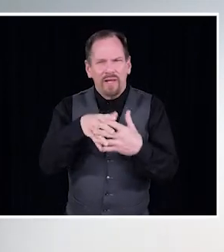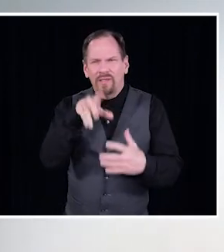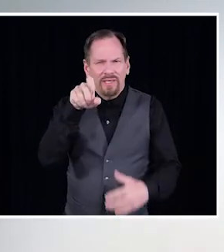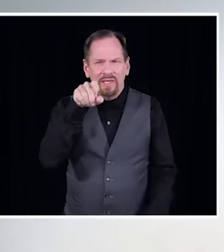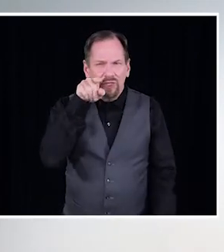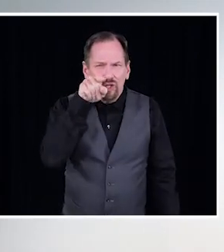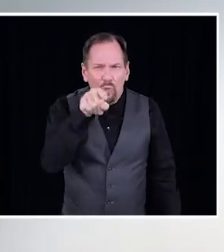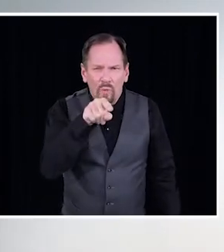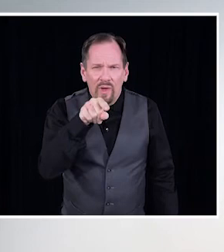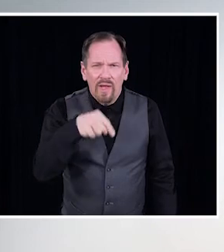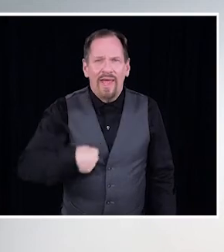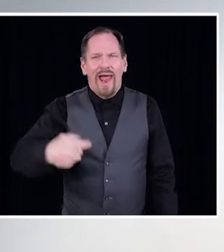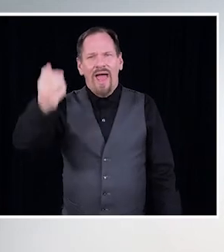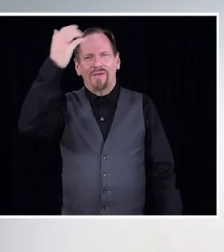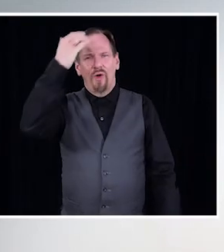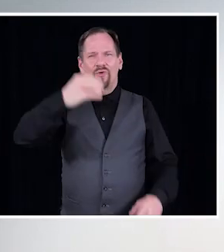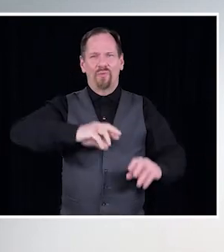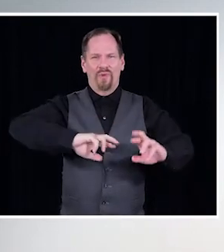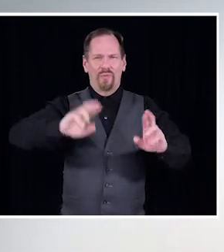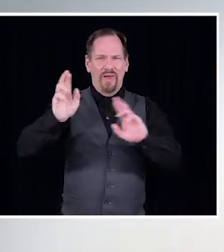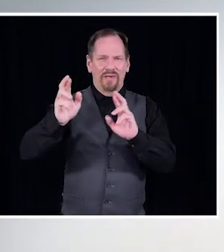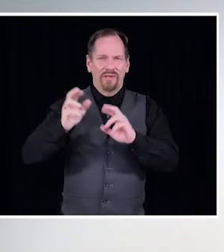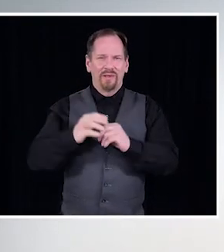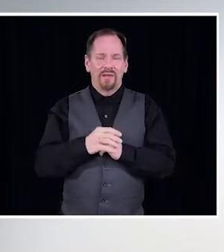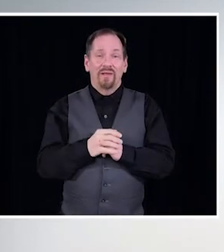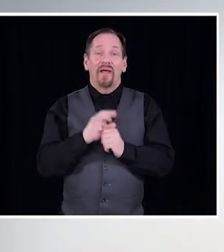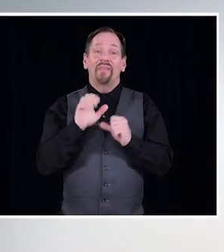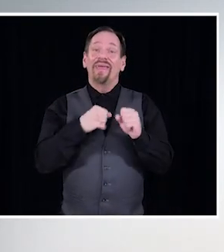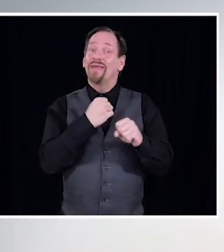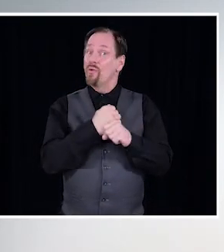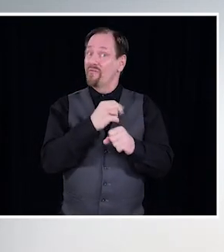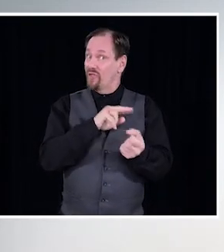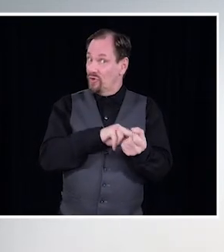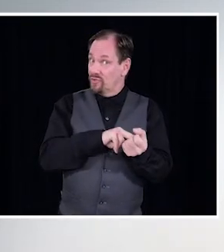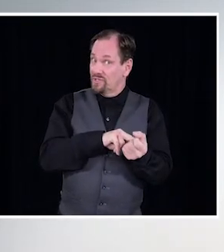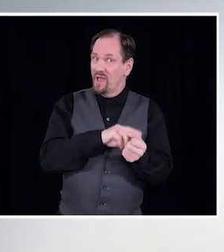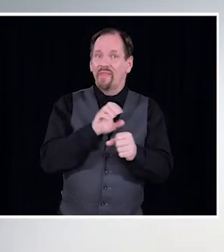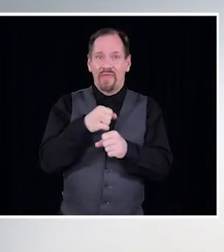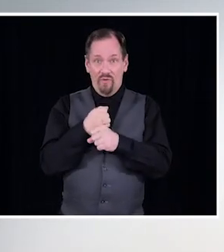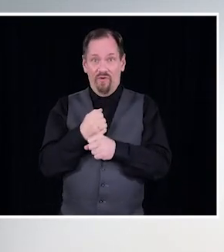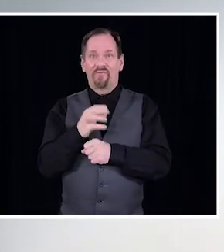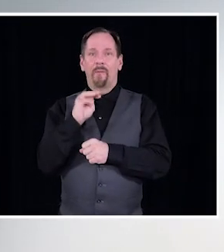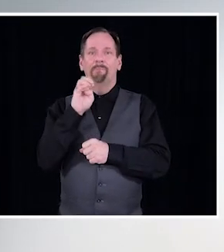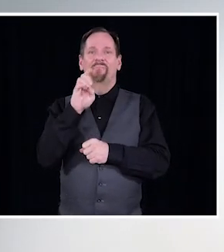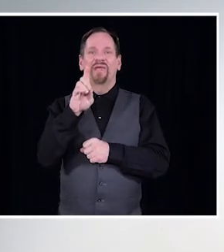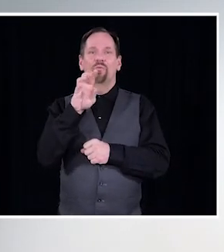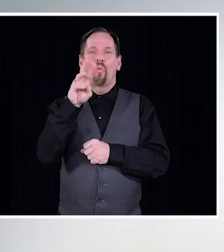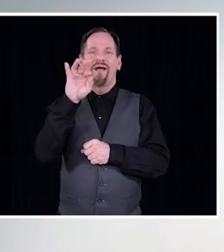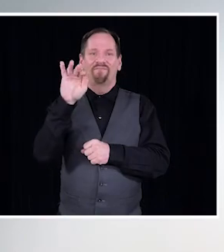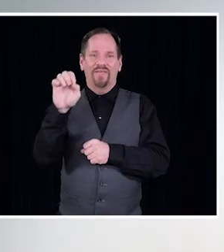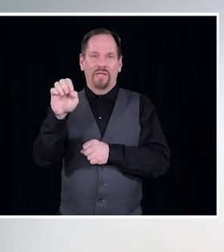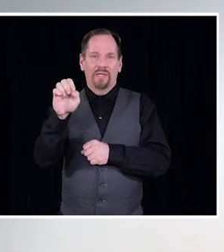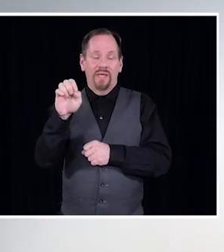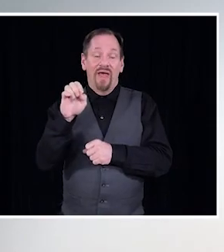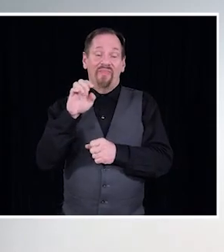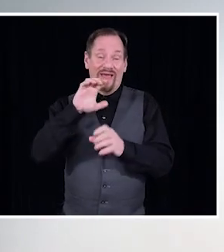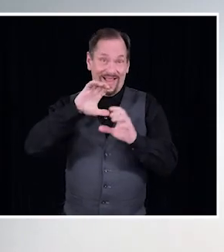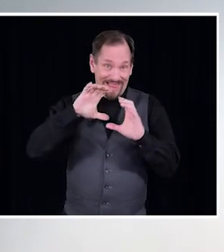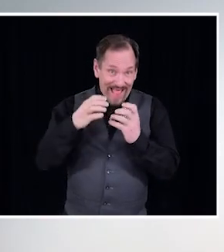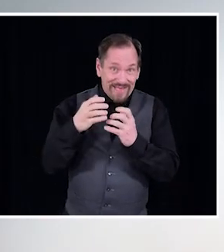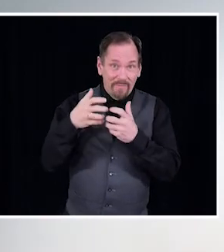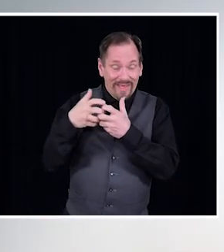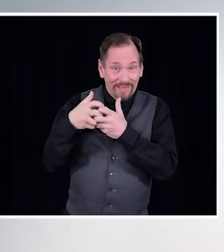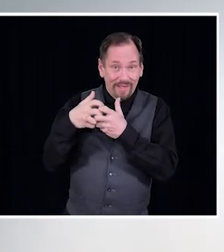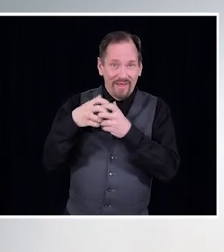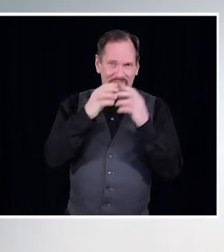And I know that you'll be ready. And remember, in the year of the nurse and the midwife, your classmates, your faculty, and the